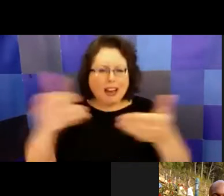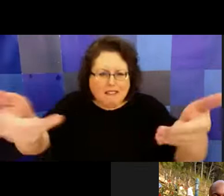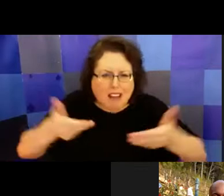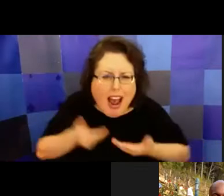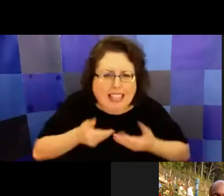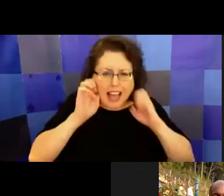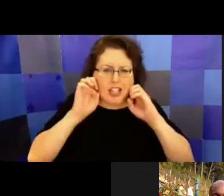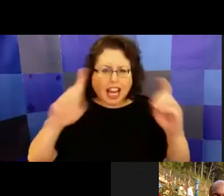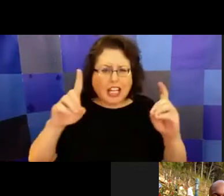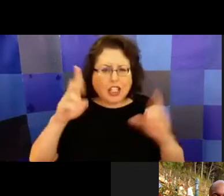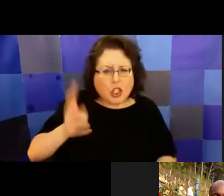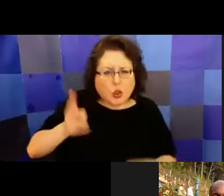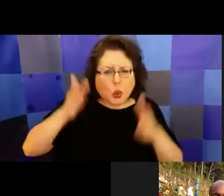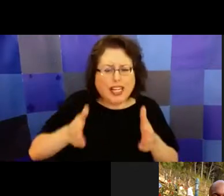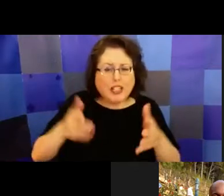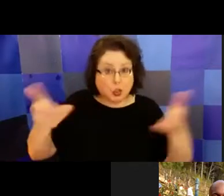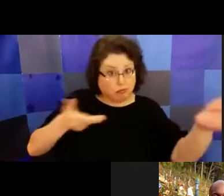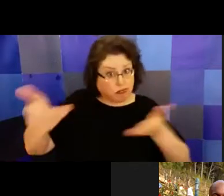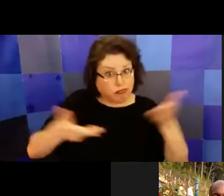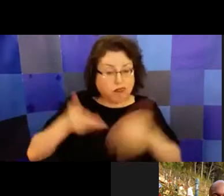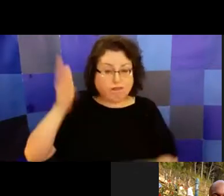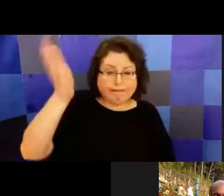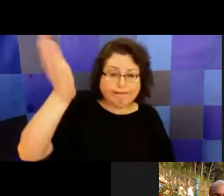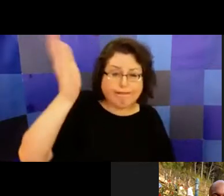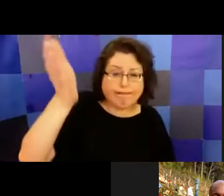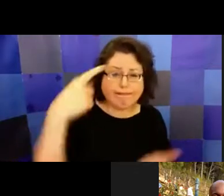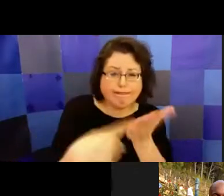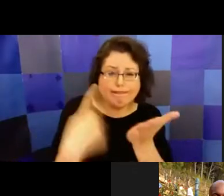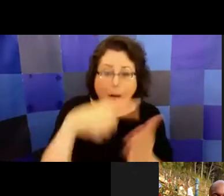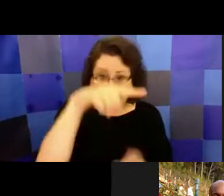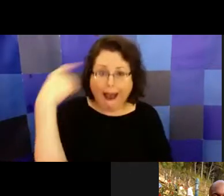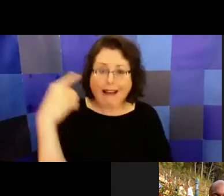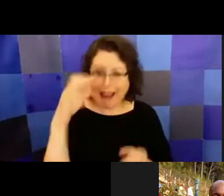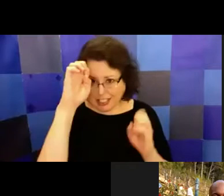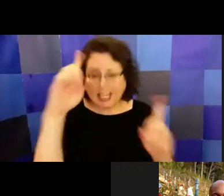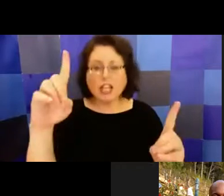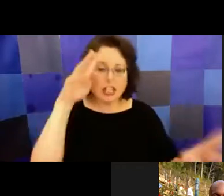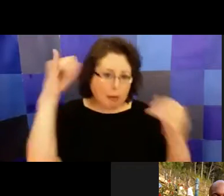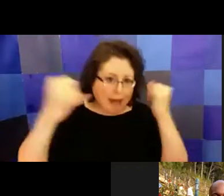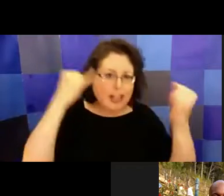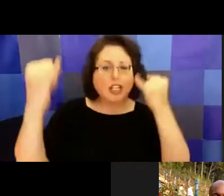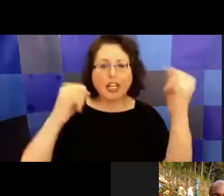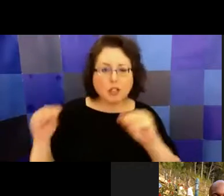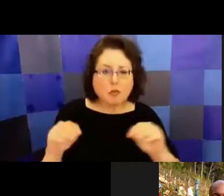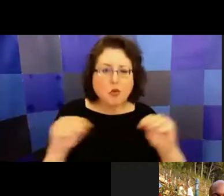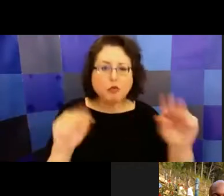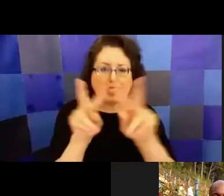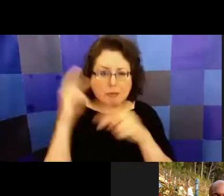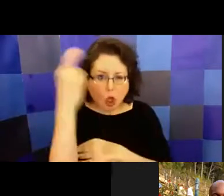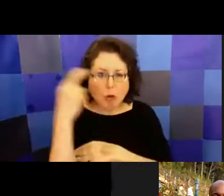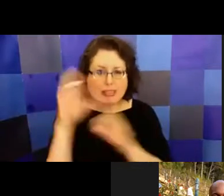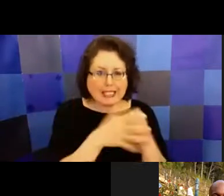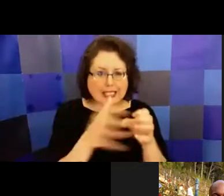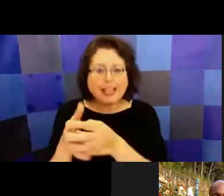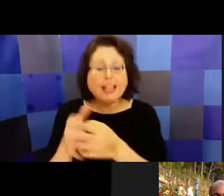join us in dialogues and keynotes that explore Black education imaginations, movements, and purposes, much like